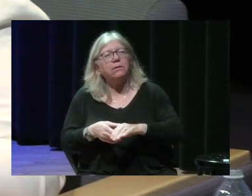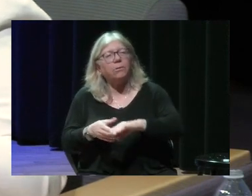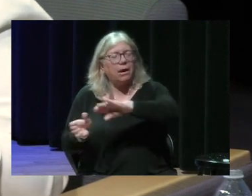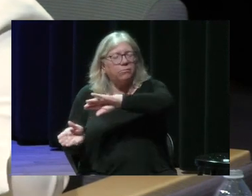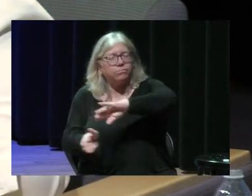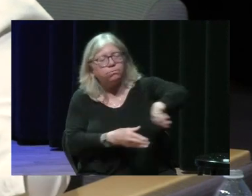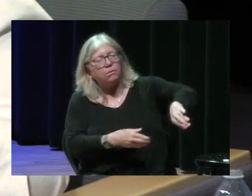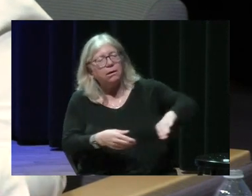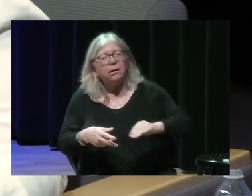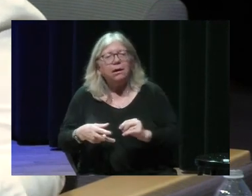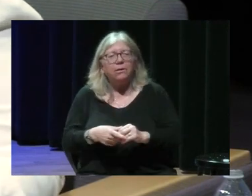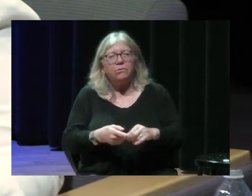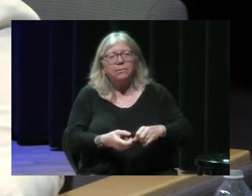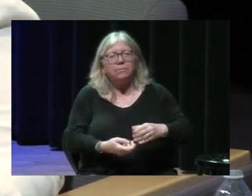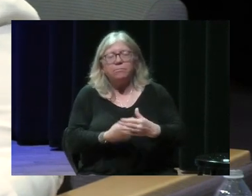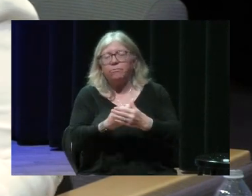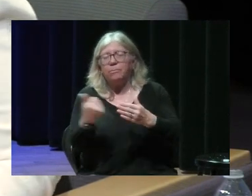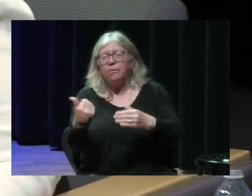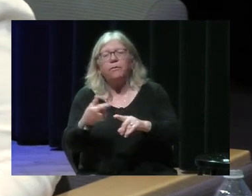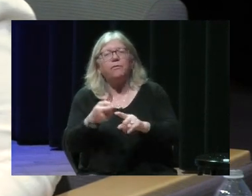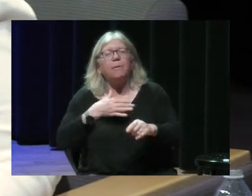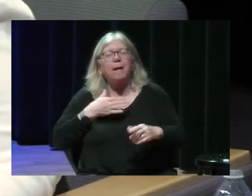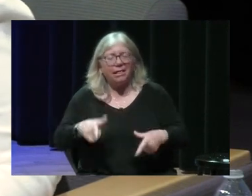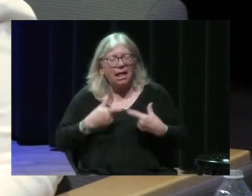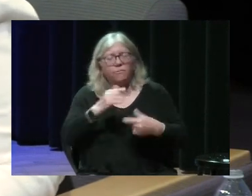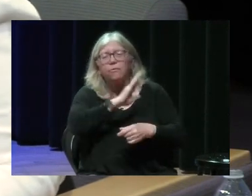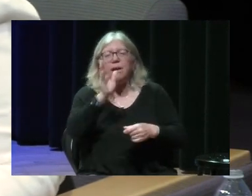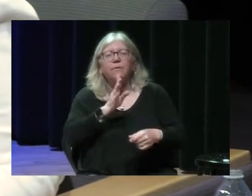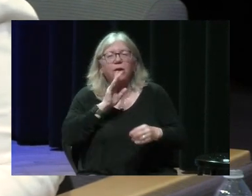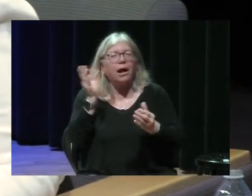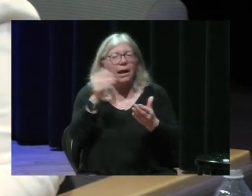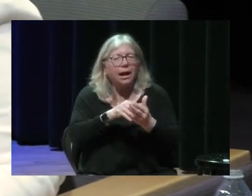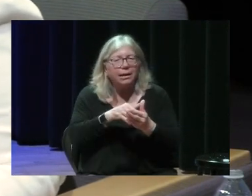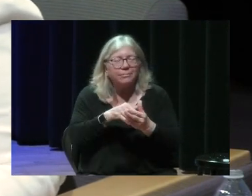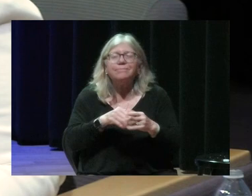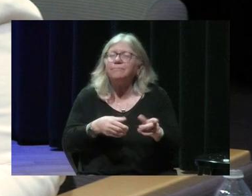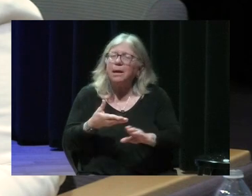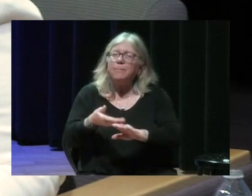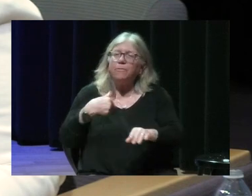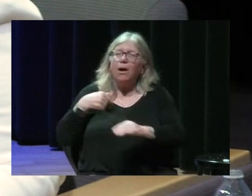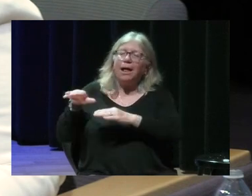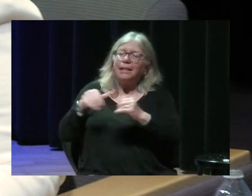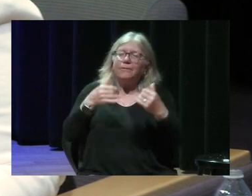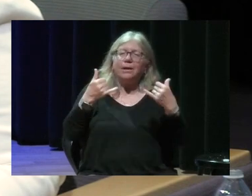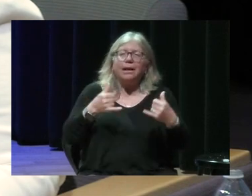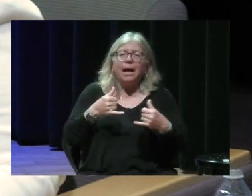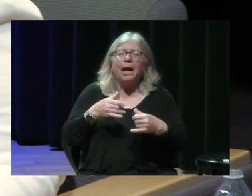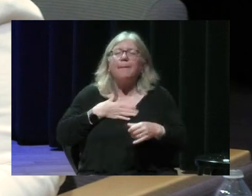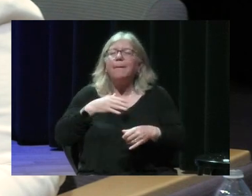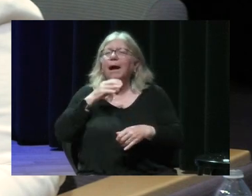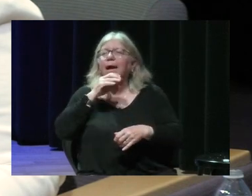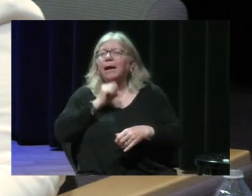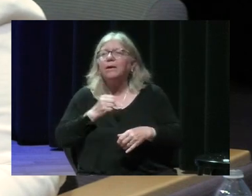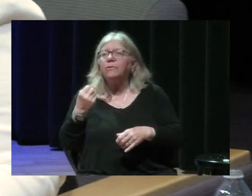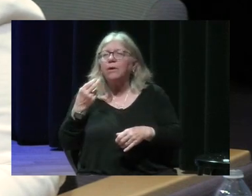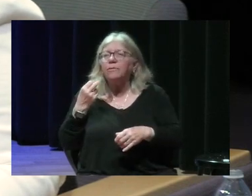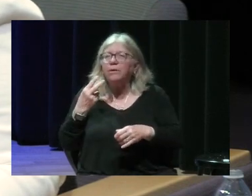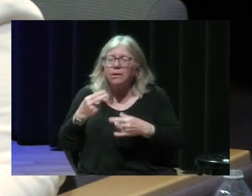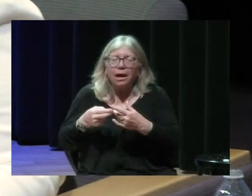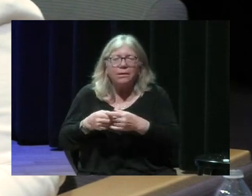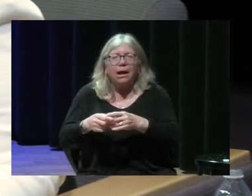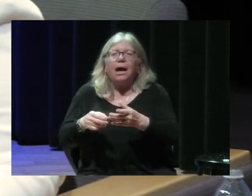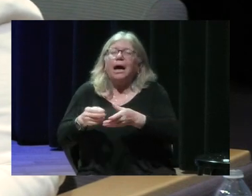I'm not going to talk to you about this ever again. Before I left today, I was walking my 12-year-old through some friend